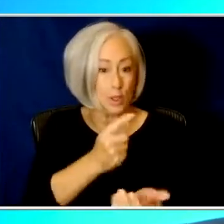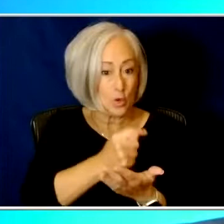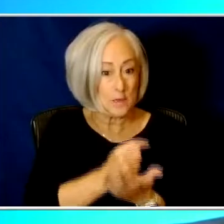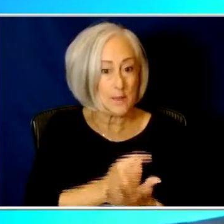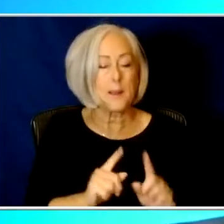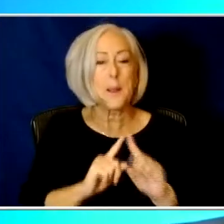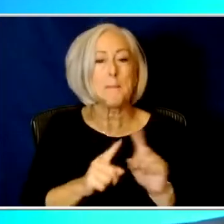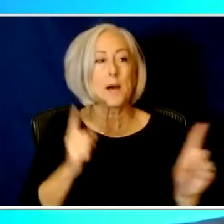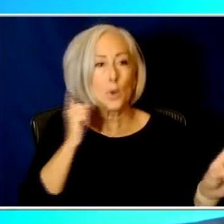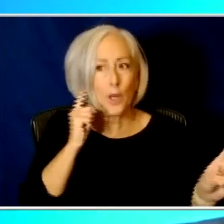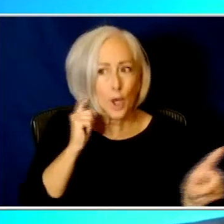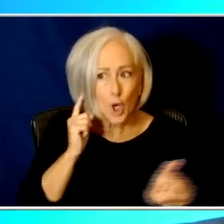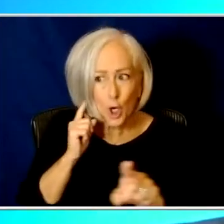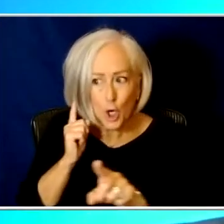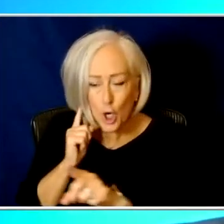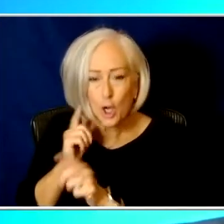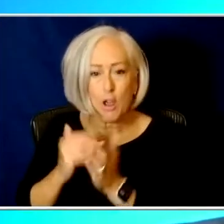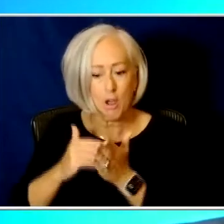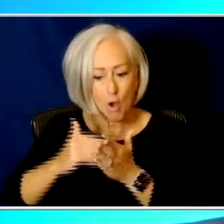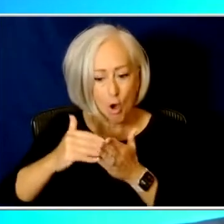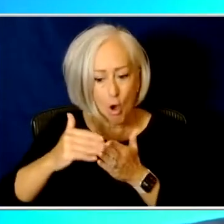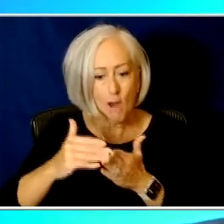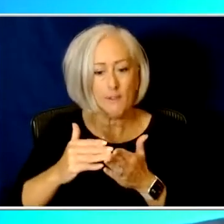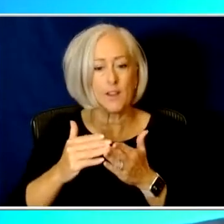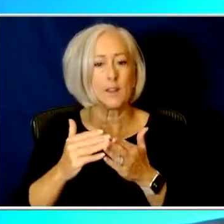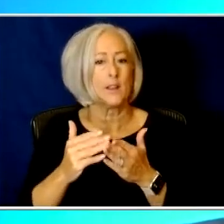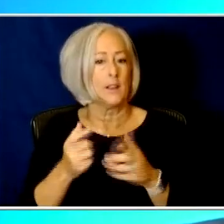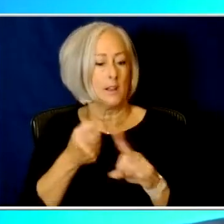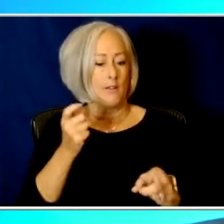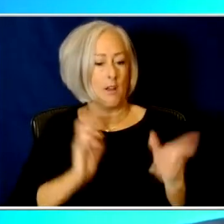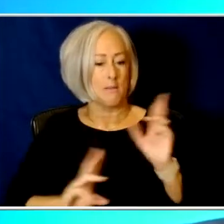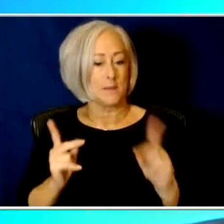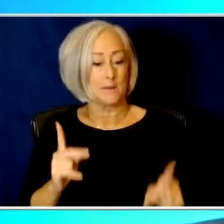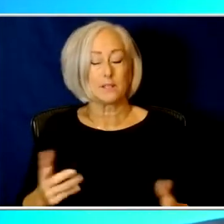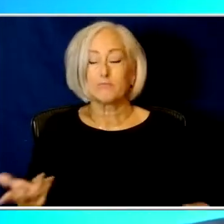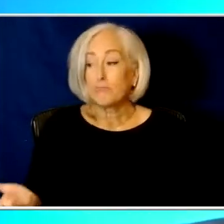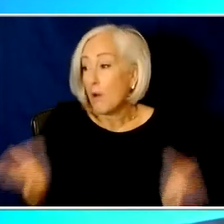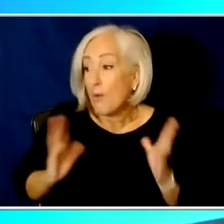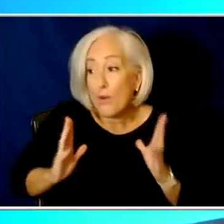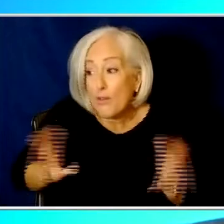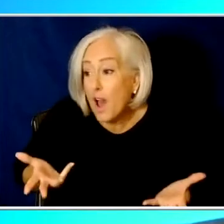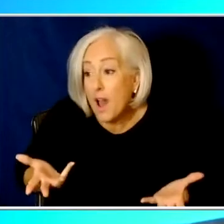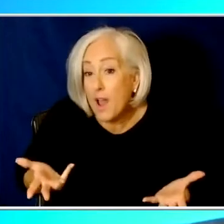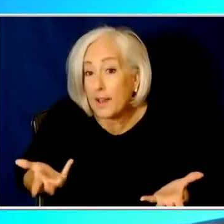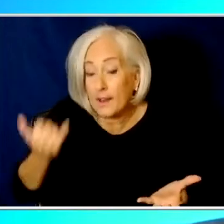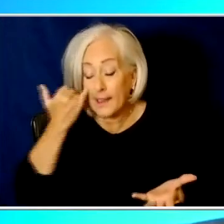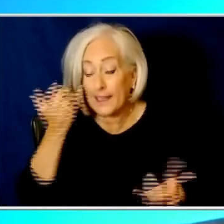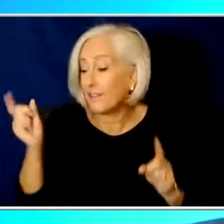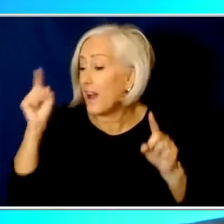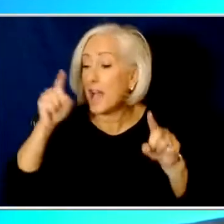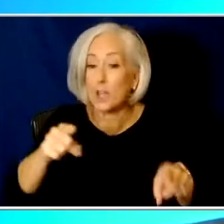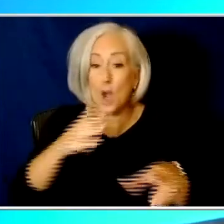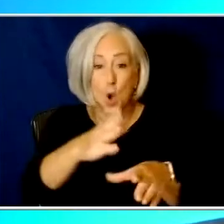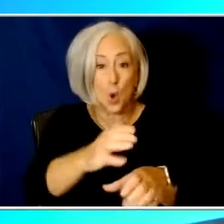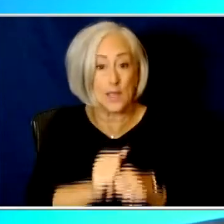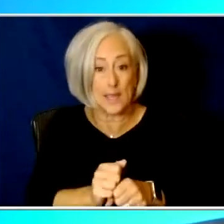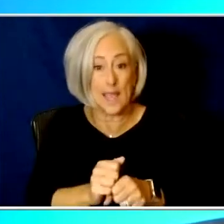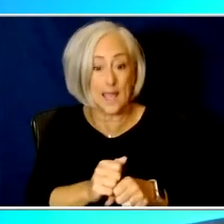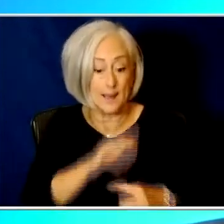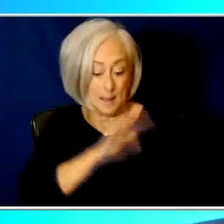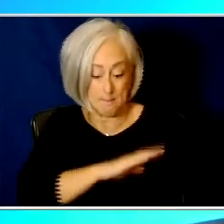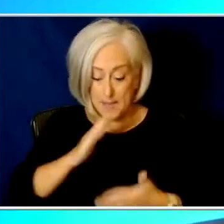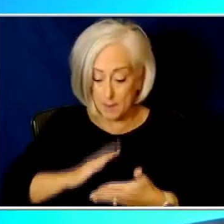lot of individuals, like, even if we go and we get detected, we don't have the